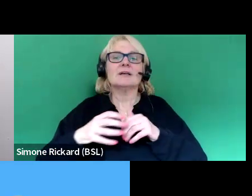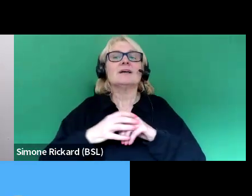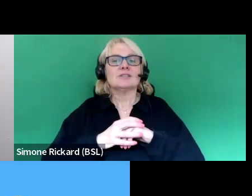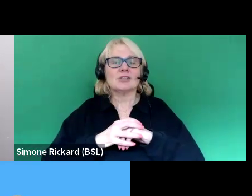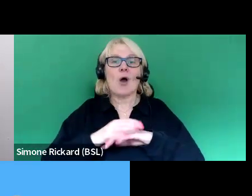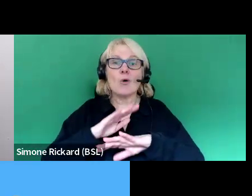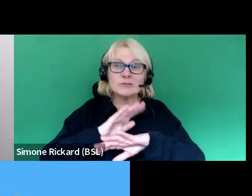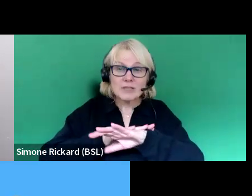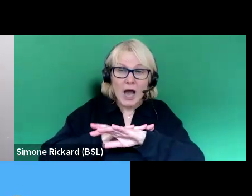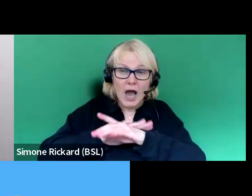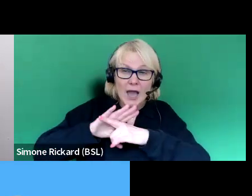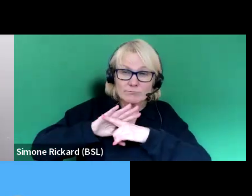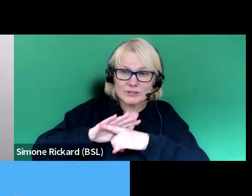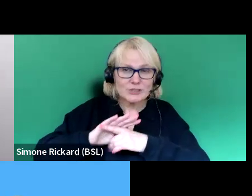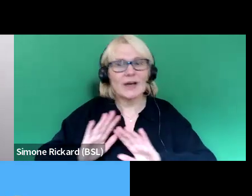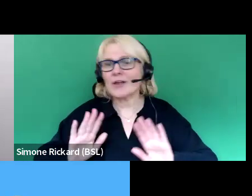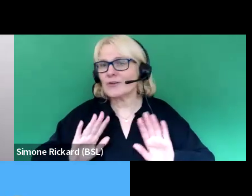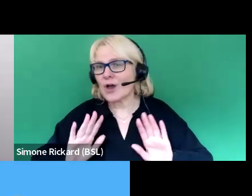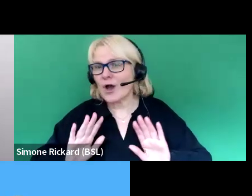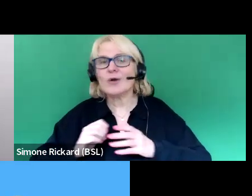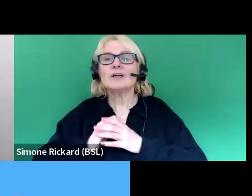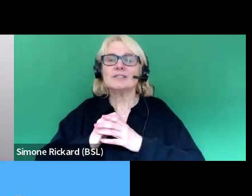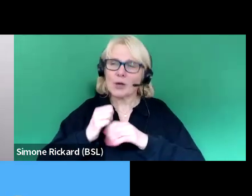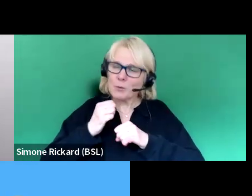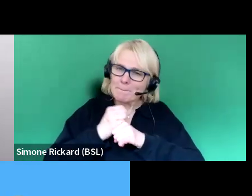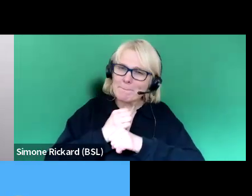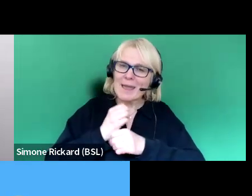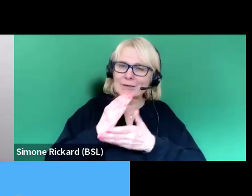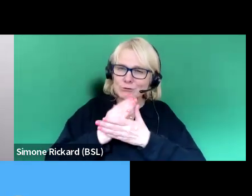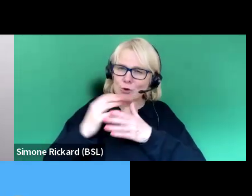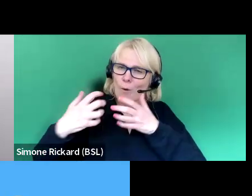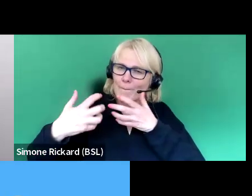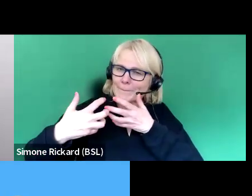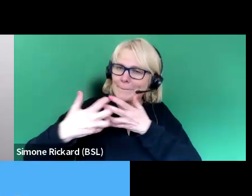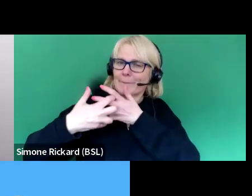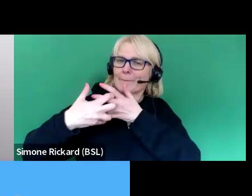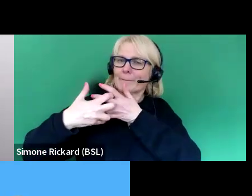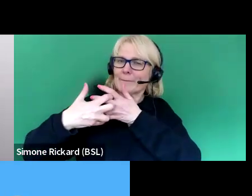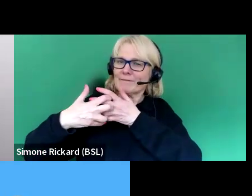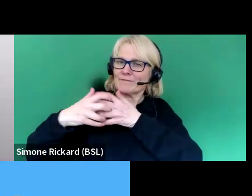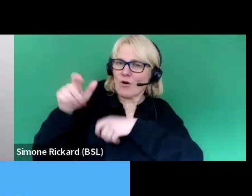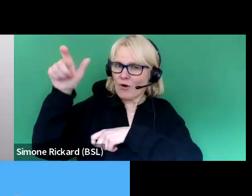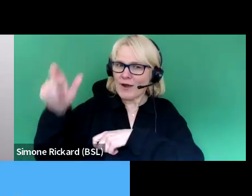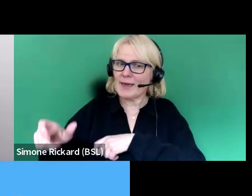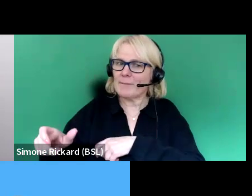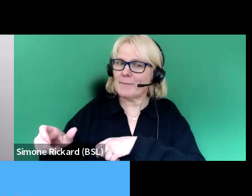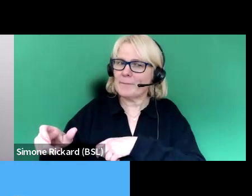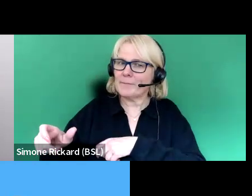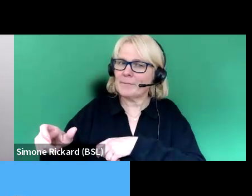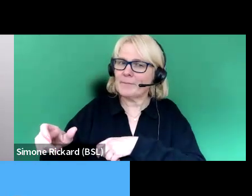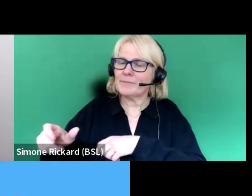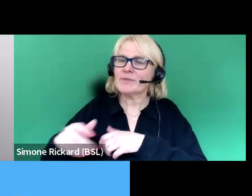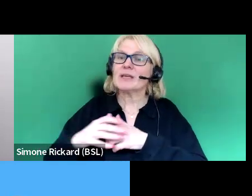It was making sure that it was the best fit for him. And so he then had a